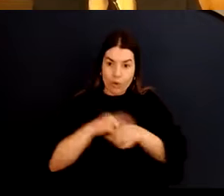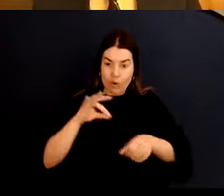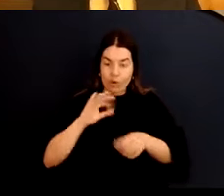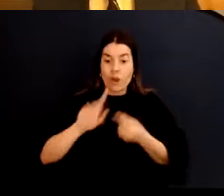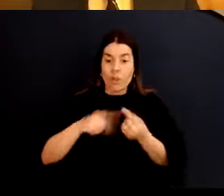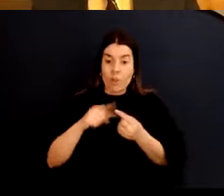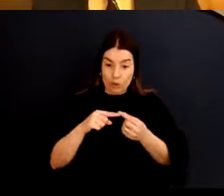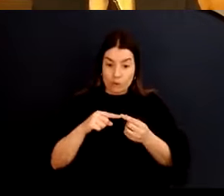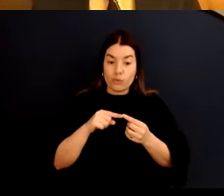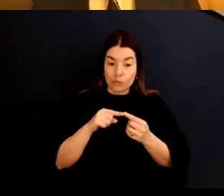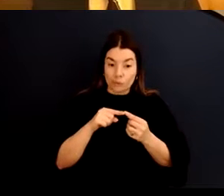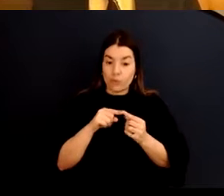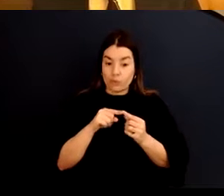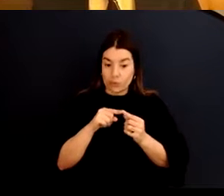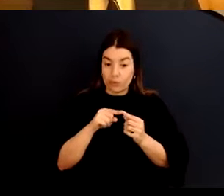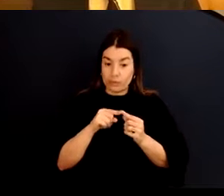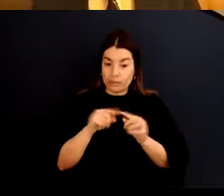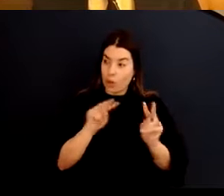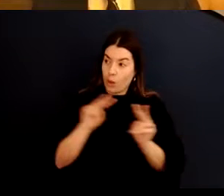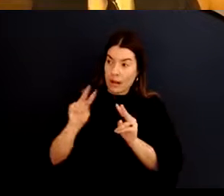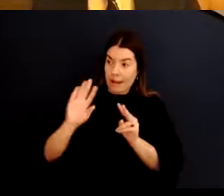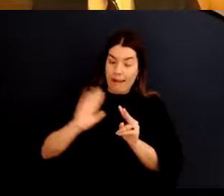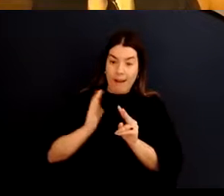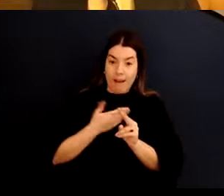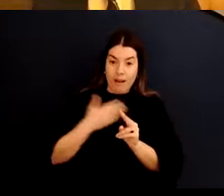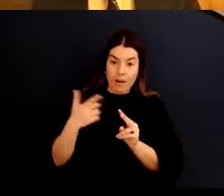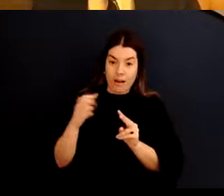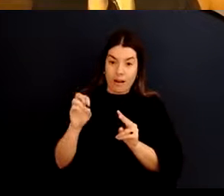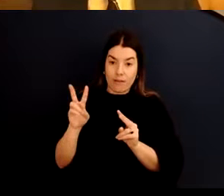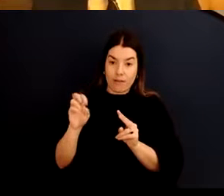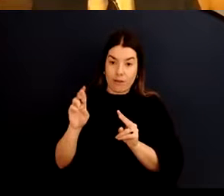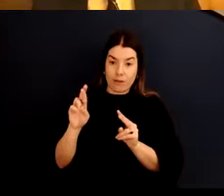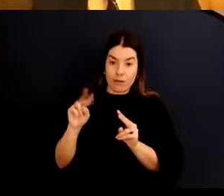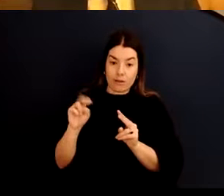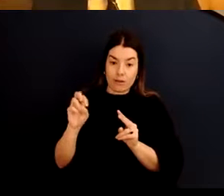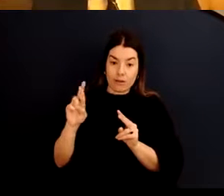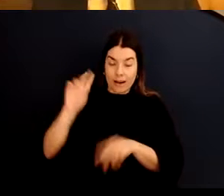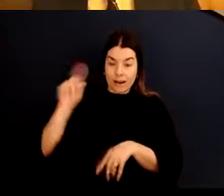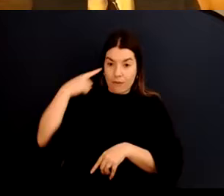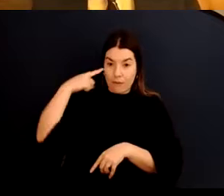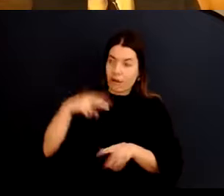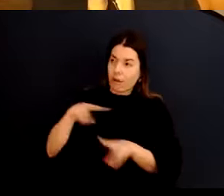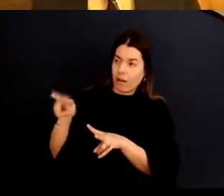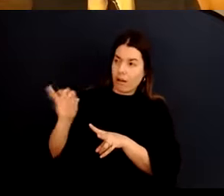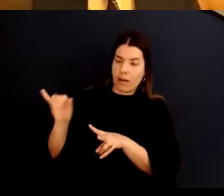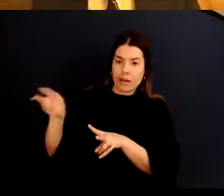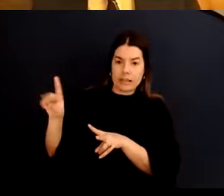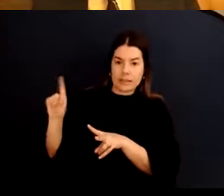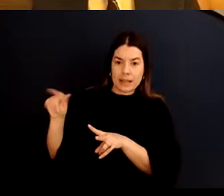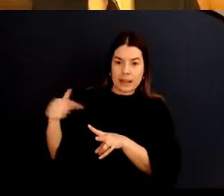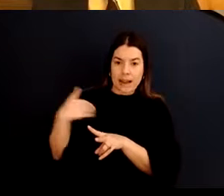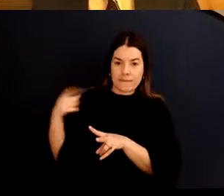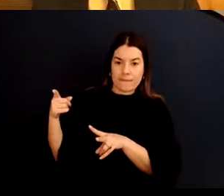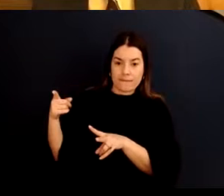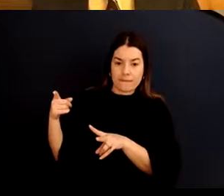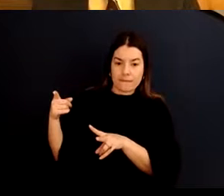governor, who is a person with a disability, we've got to ask ourselves, what can